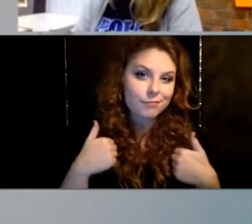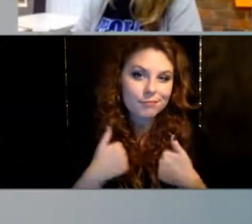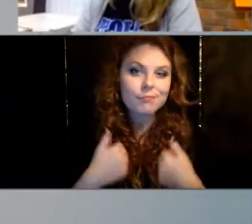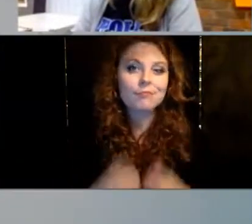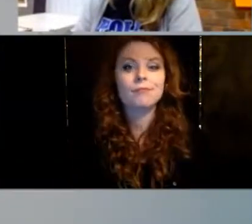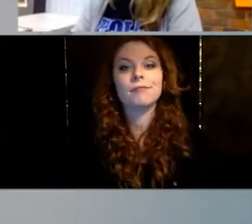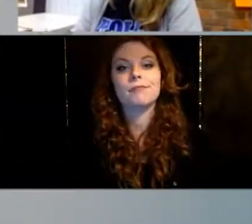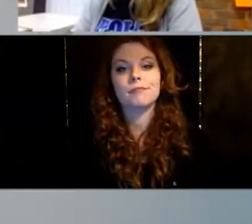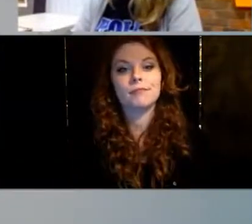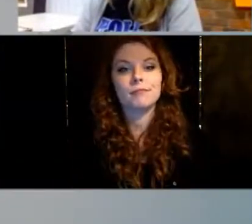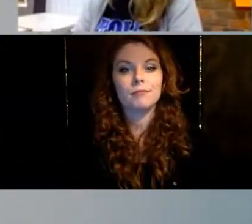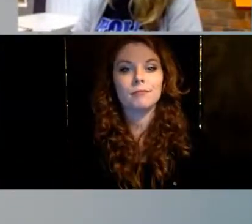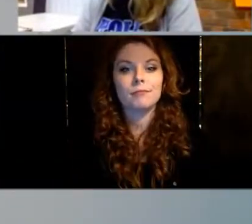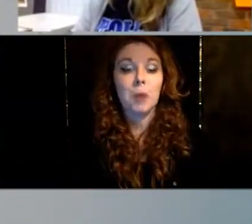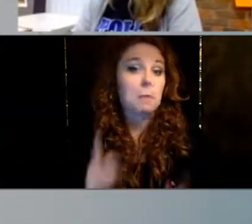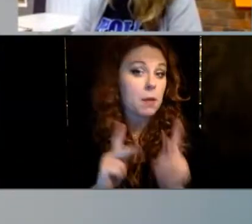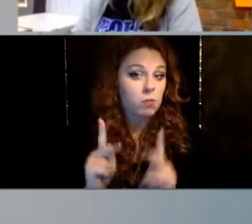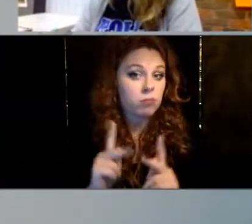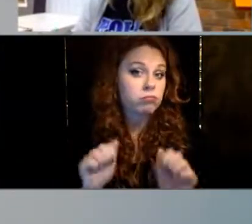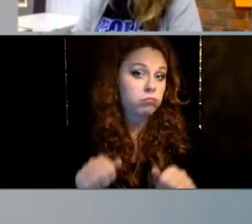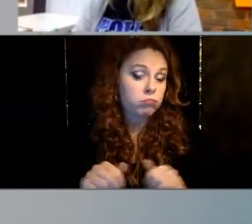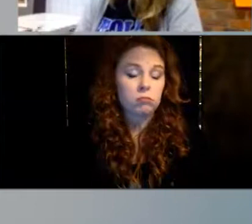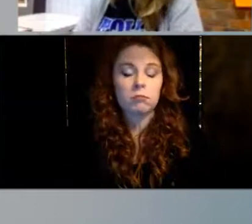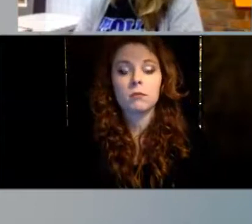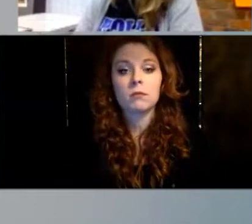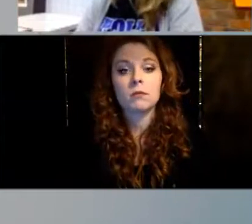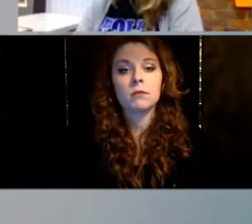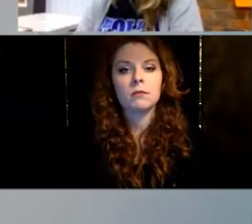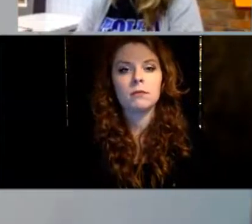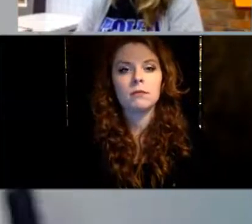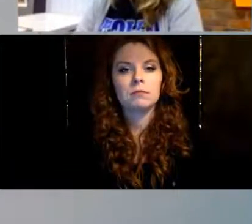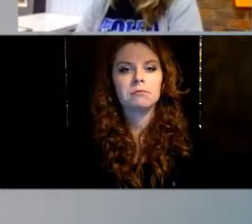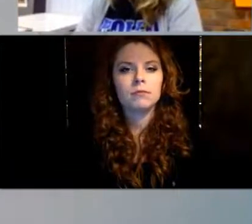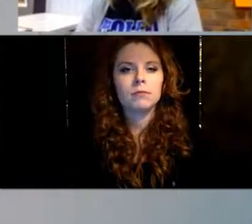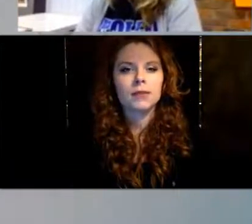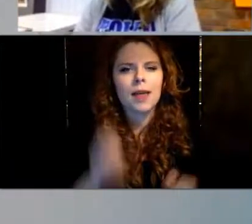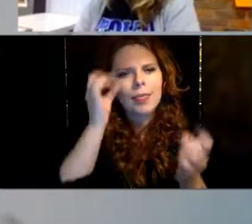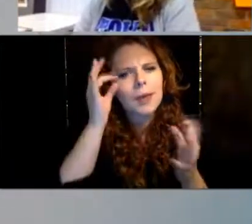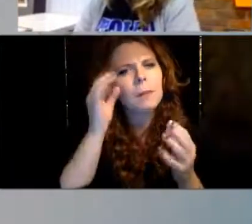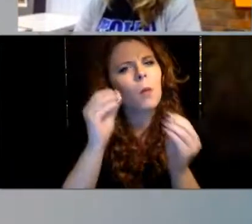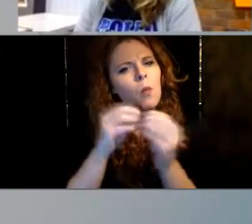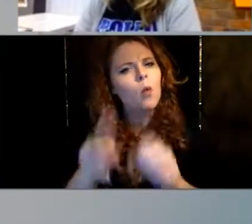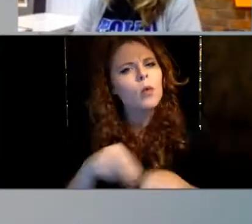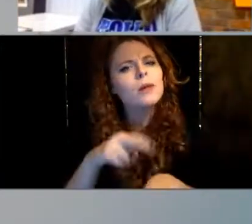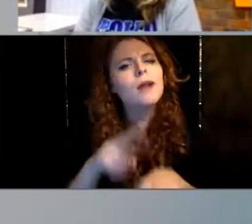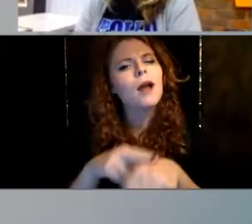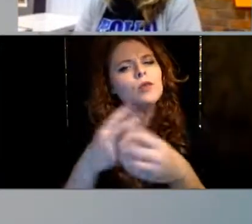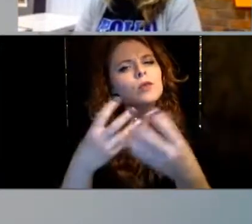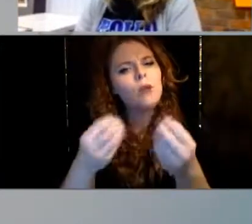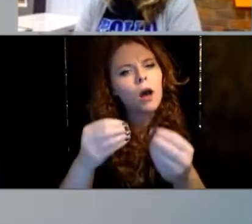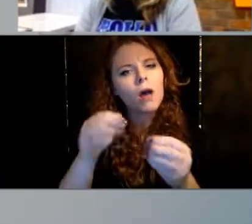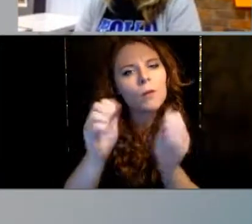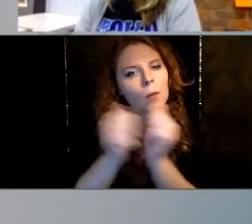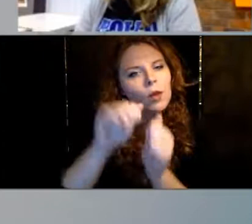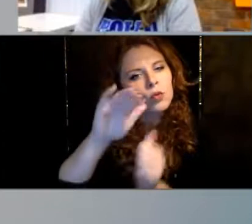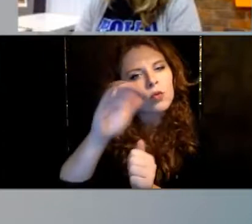animals, even people. Okay, so we're thinking about these mostly natural, soft,